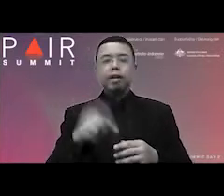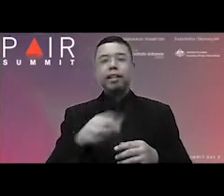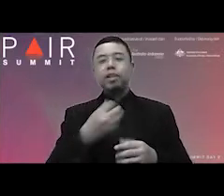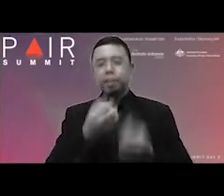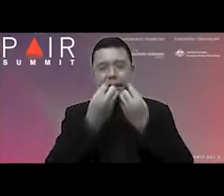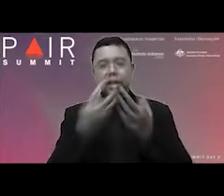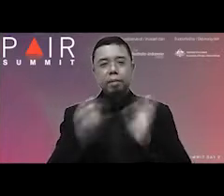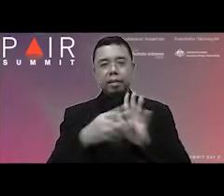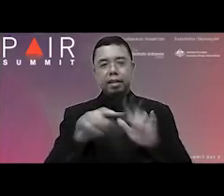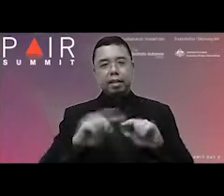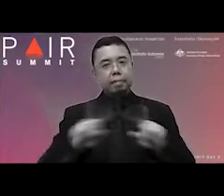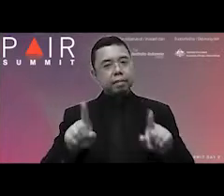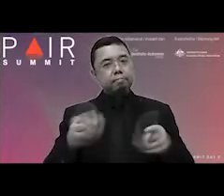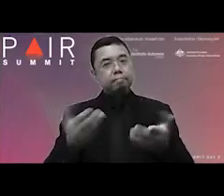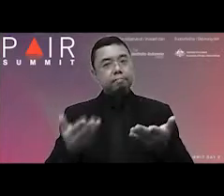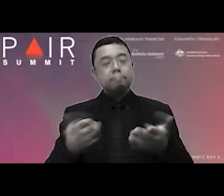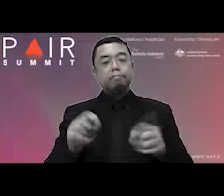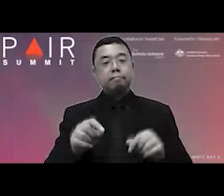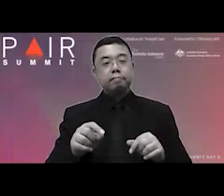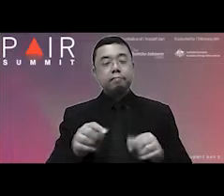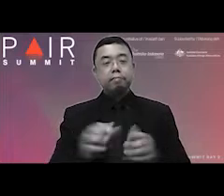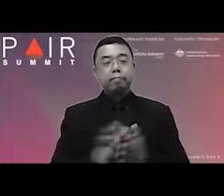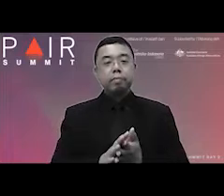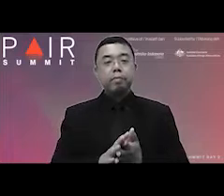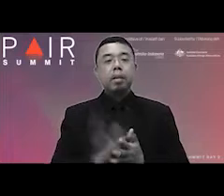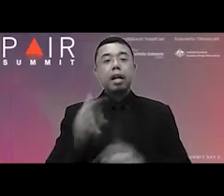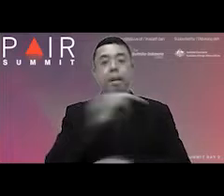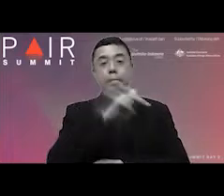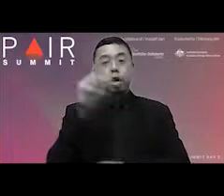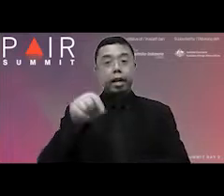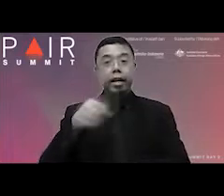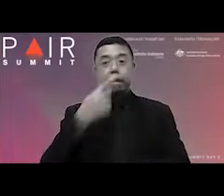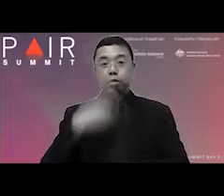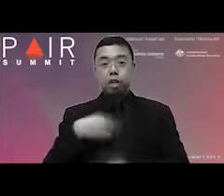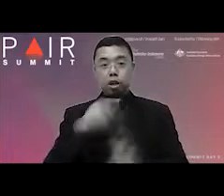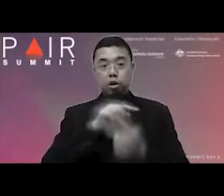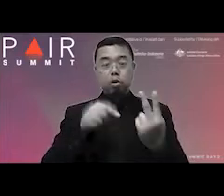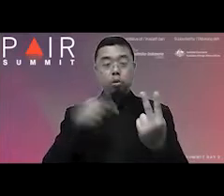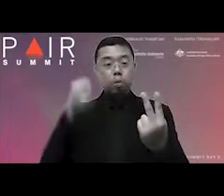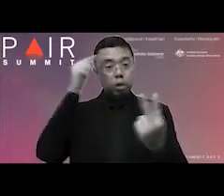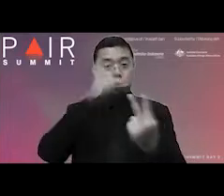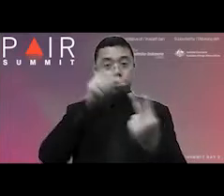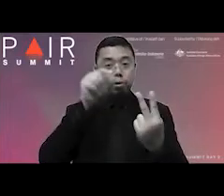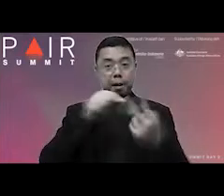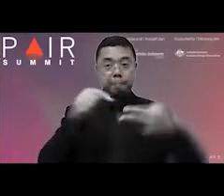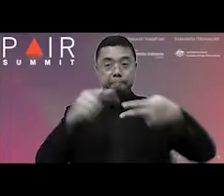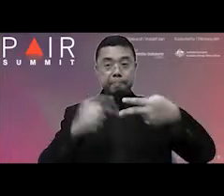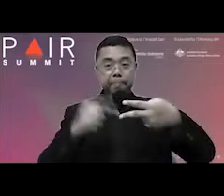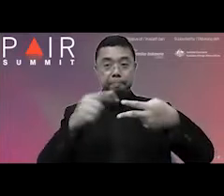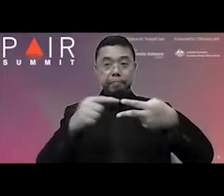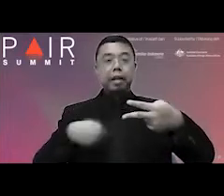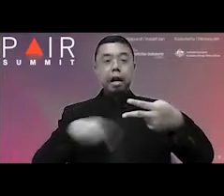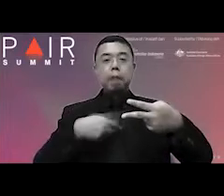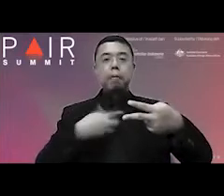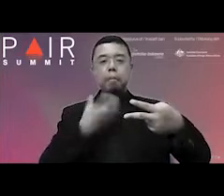Specifically, our project has two aims. First, we would like to understand the extent of the COVID-19